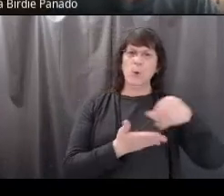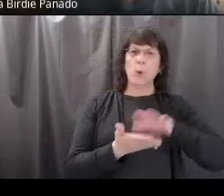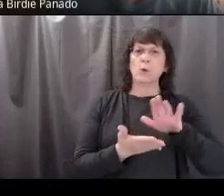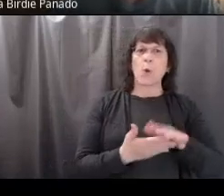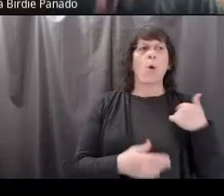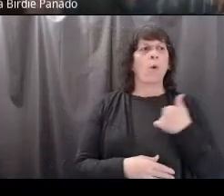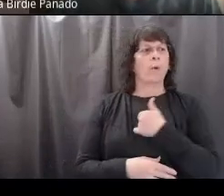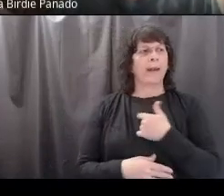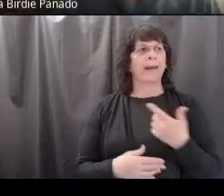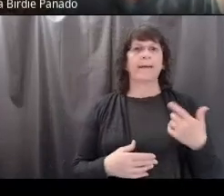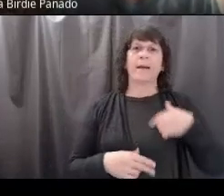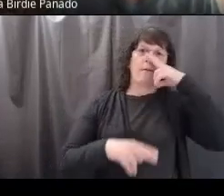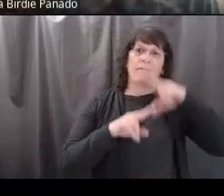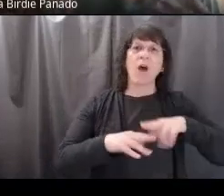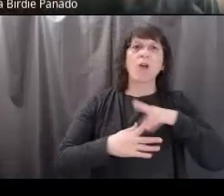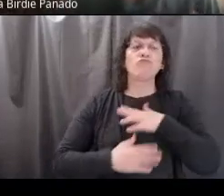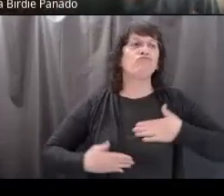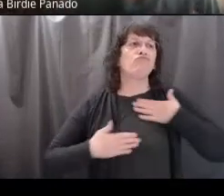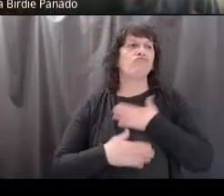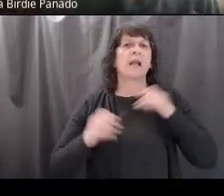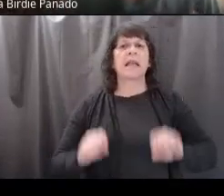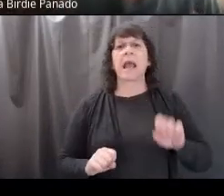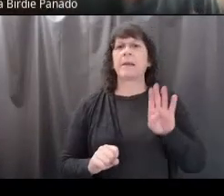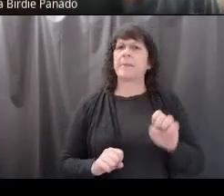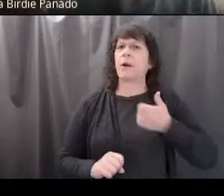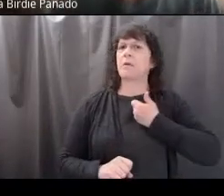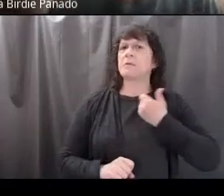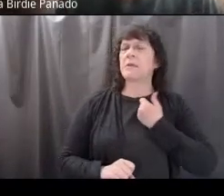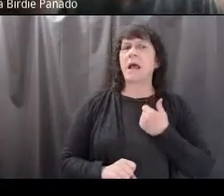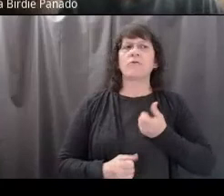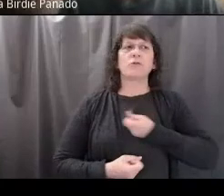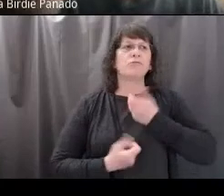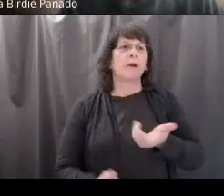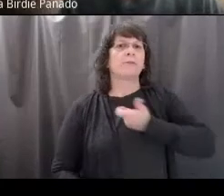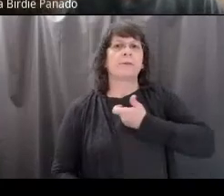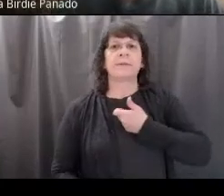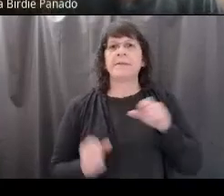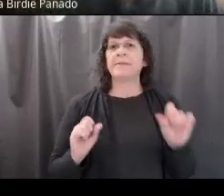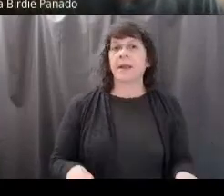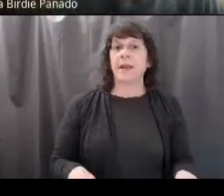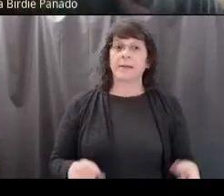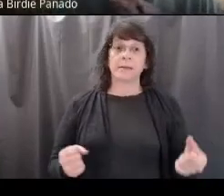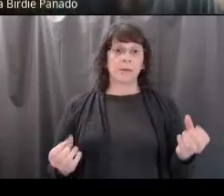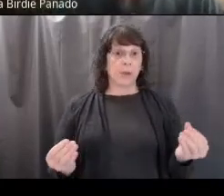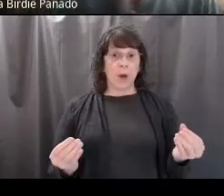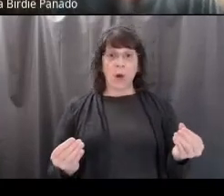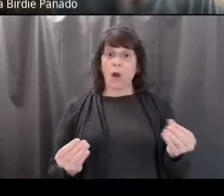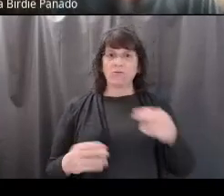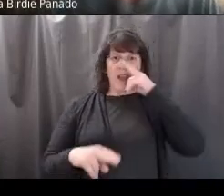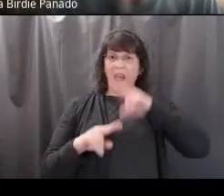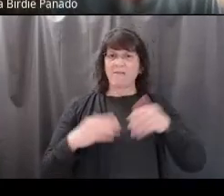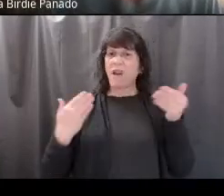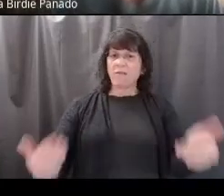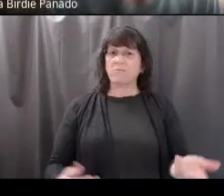for us to have fun, be ourselves, express ourselves. So just have some